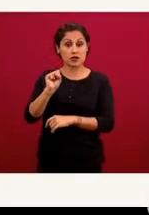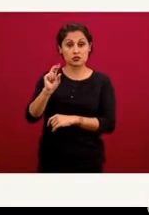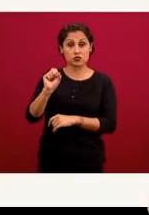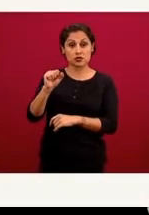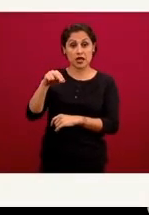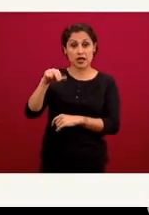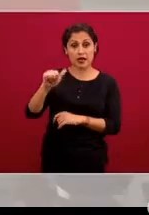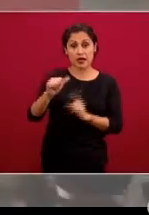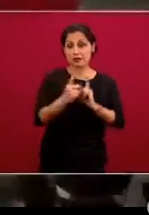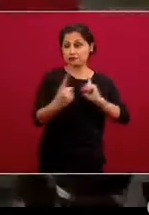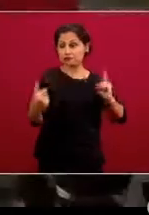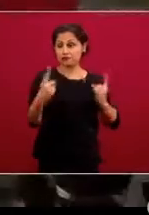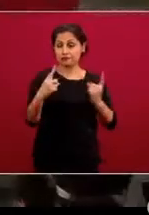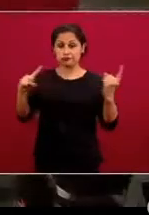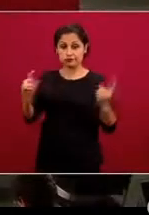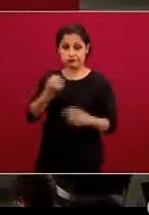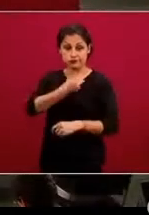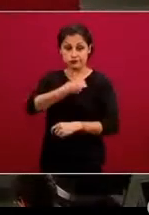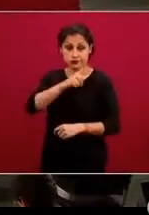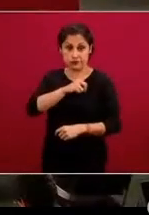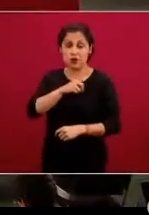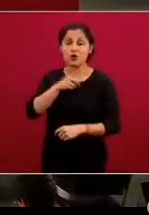This is an application